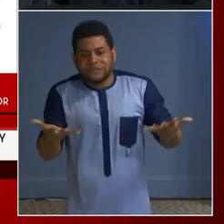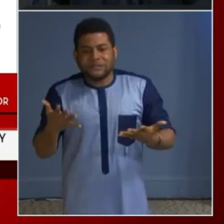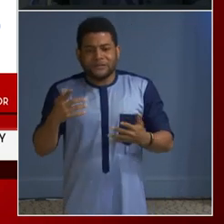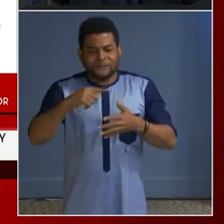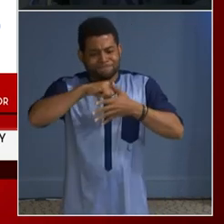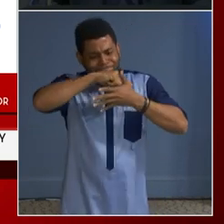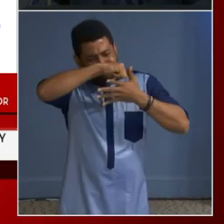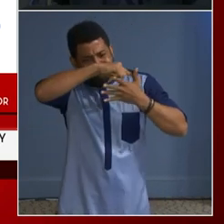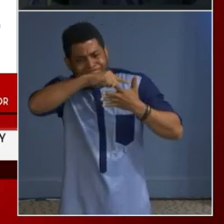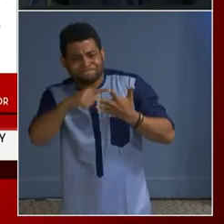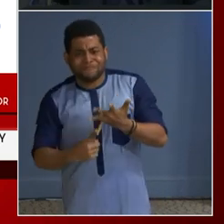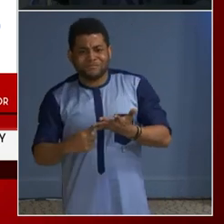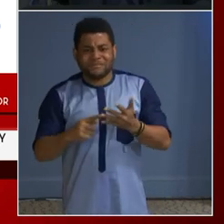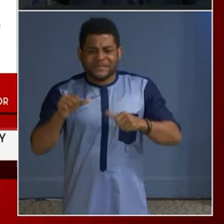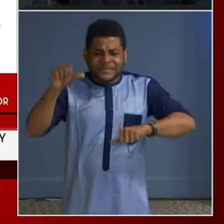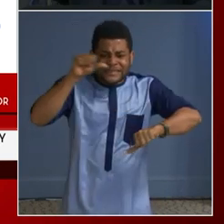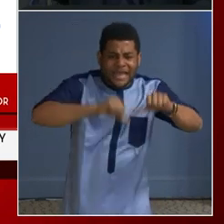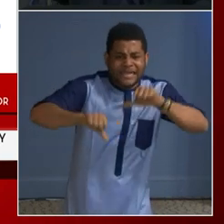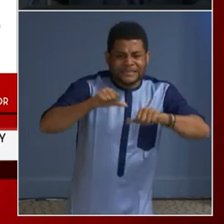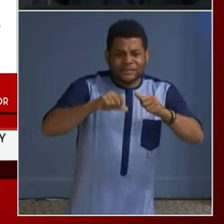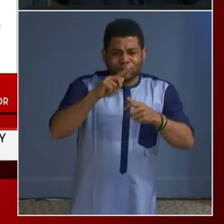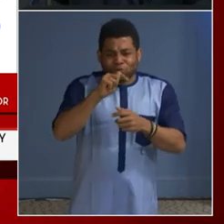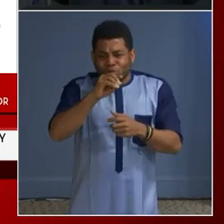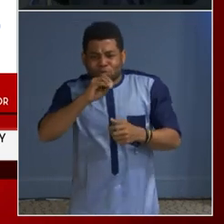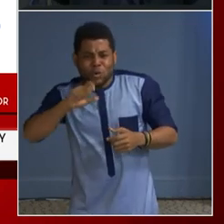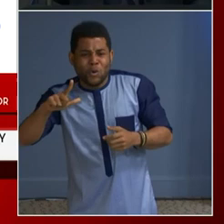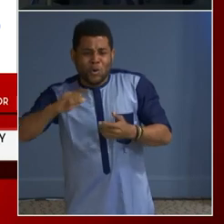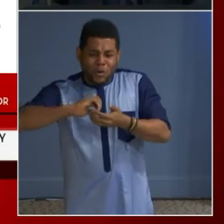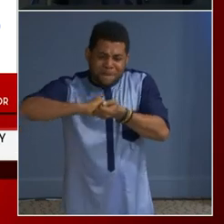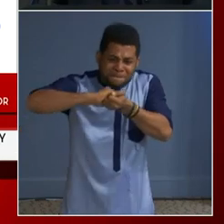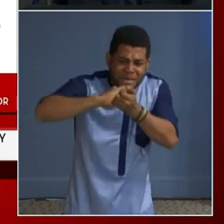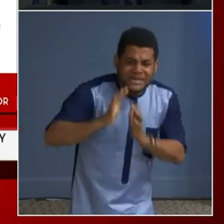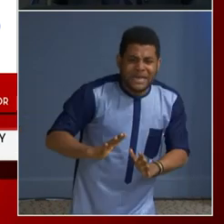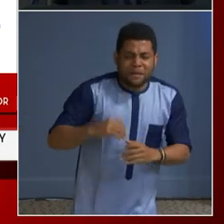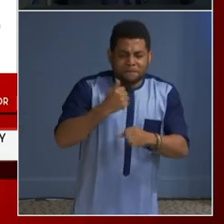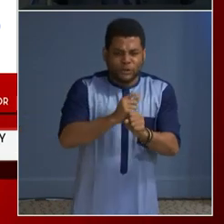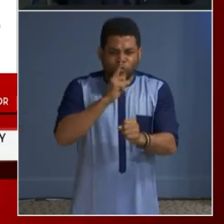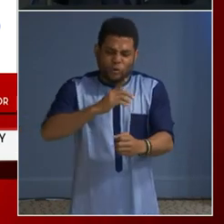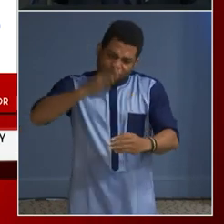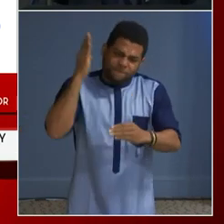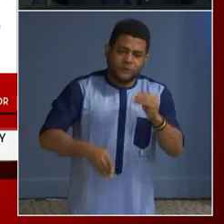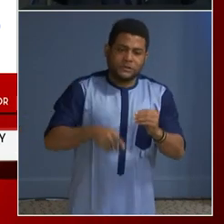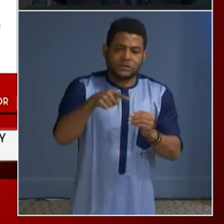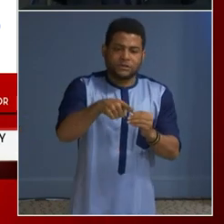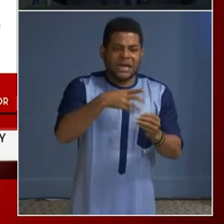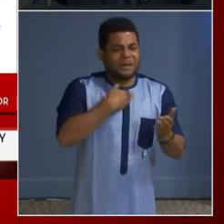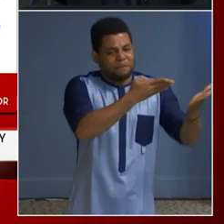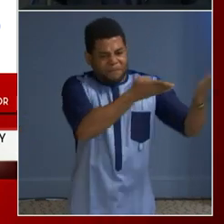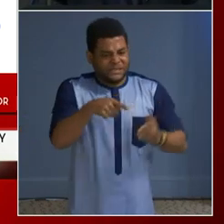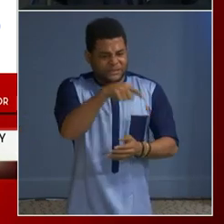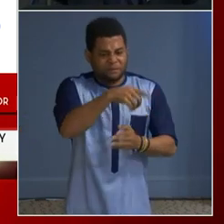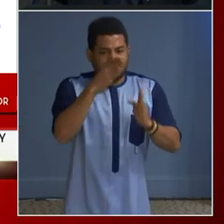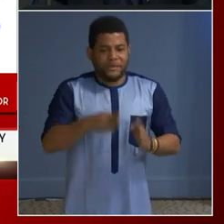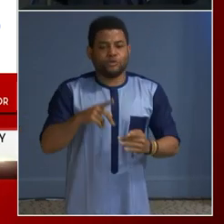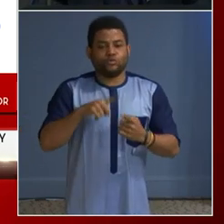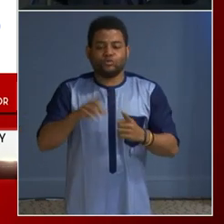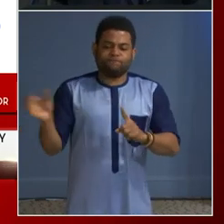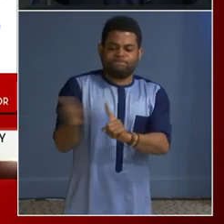work with every partner to end these shootings and murders and bring this individual to justice. We will do